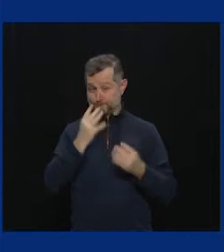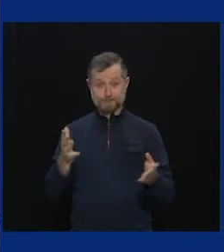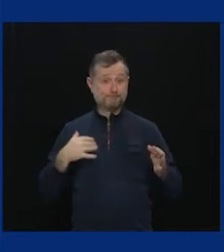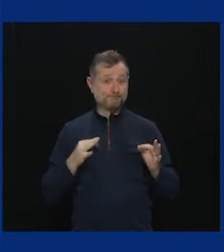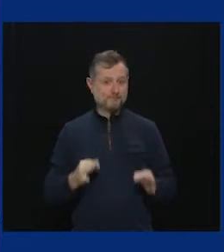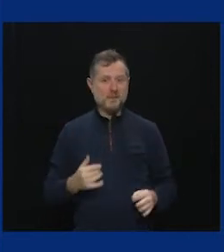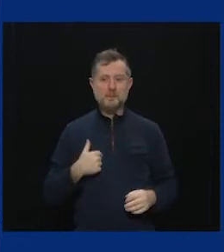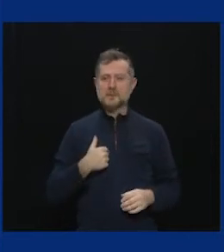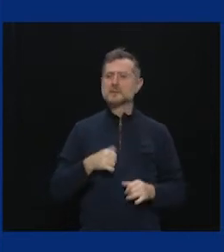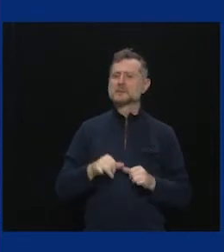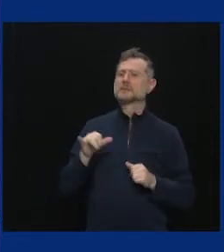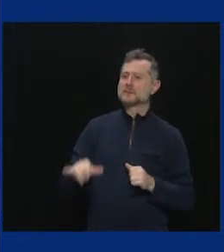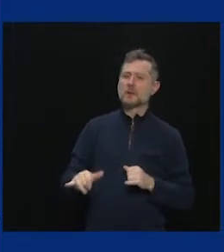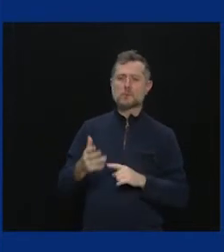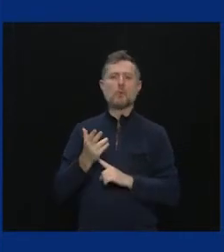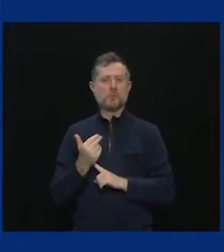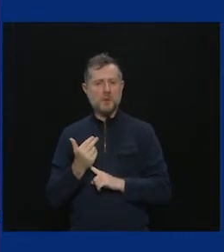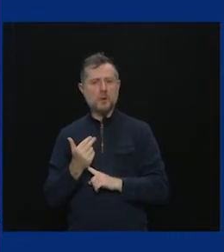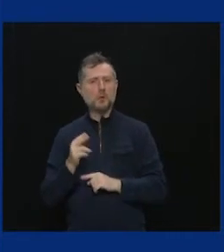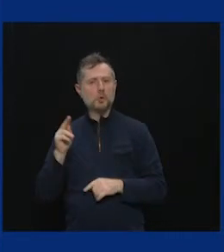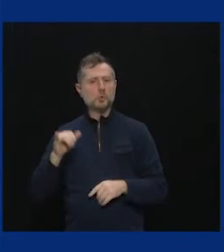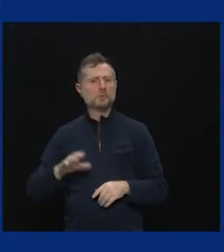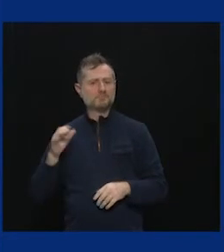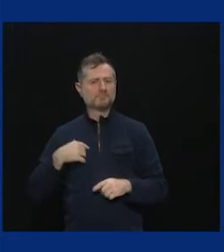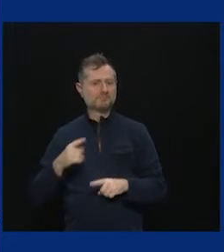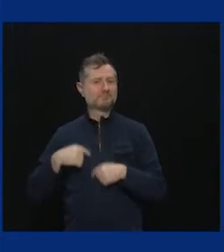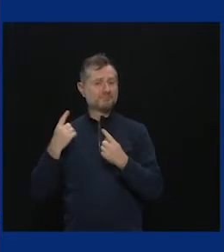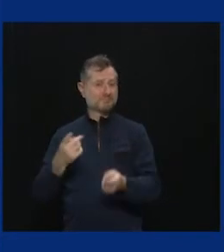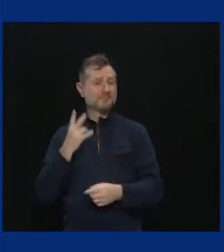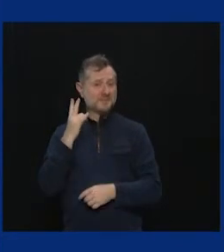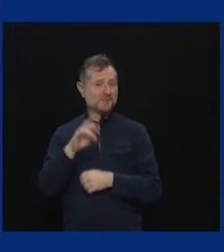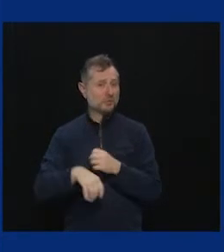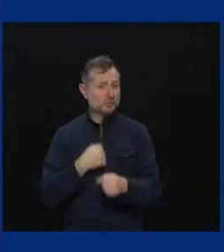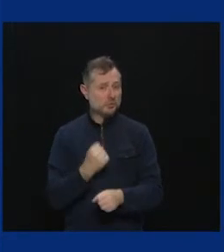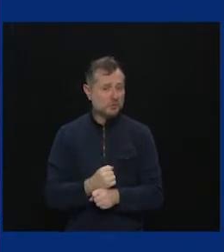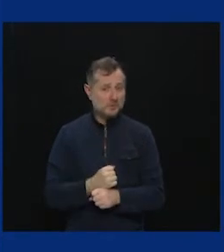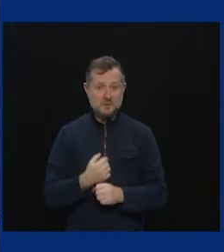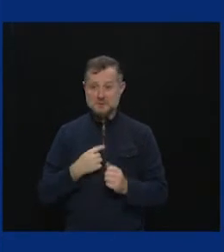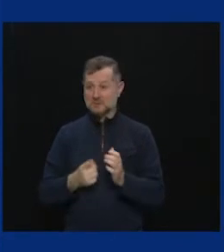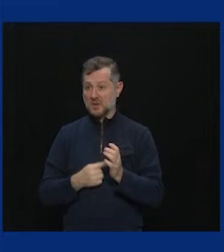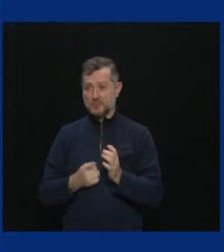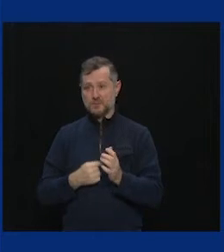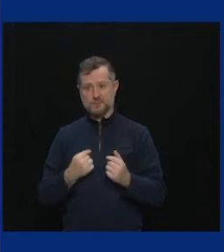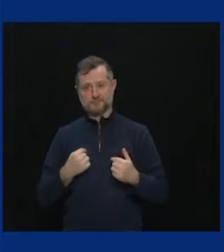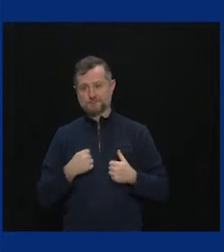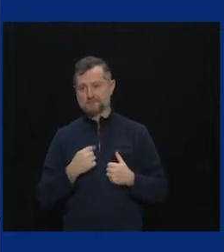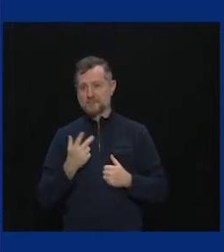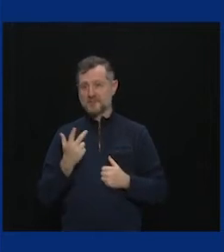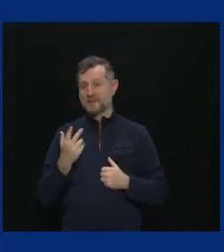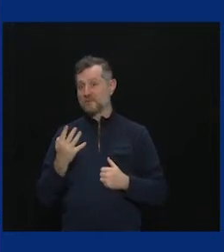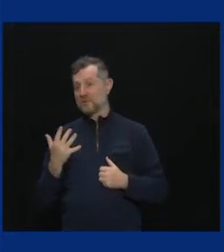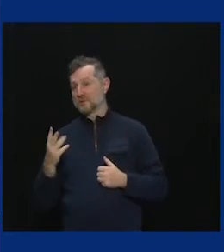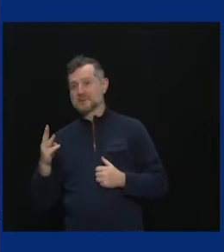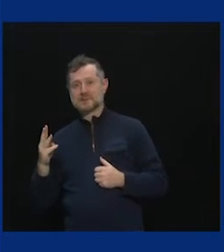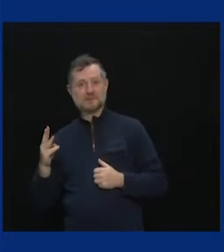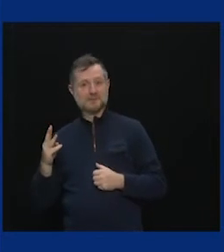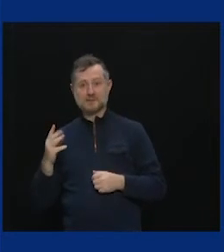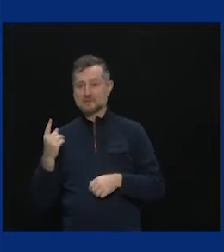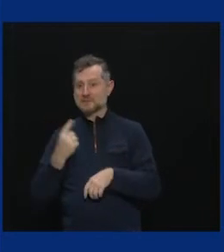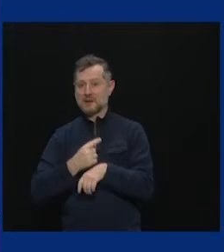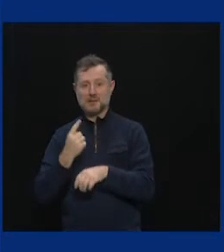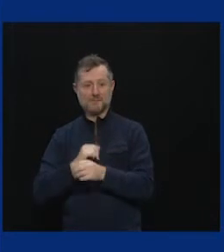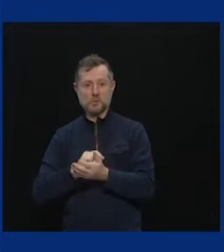York City and has been for 7 years, sometimes 3, 4, 5, 6 days a week, the hotels are not